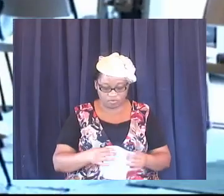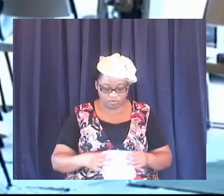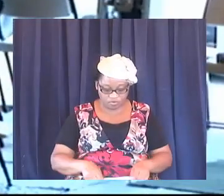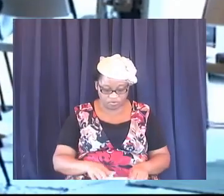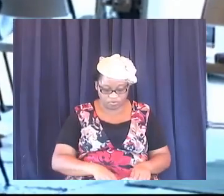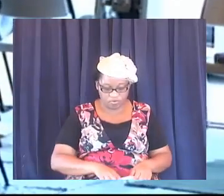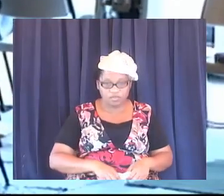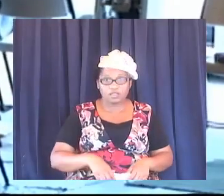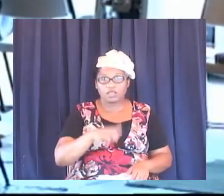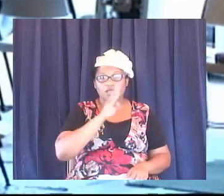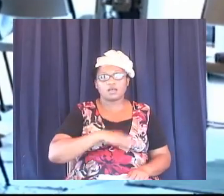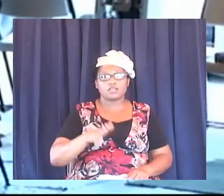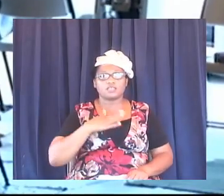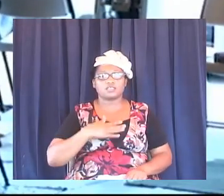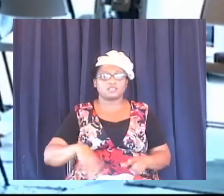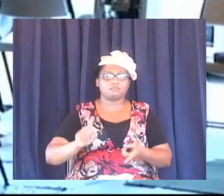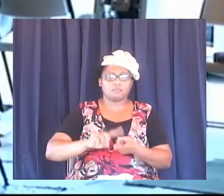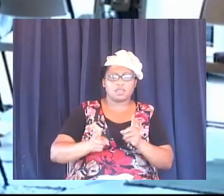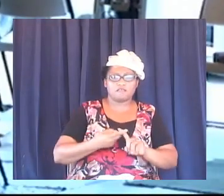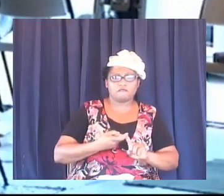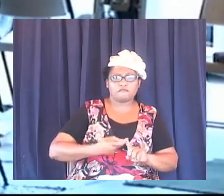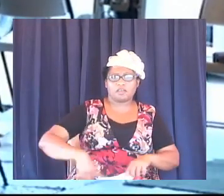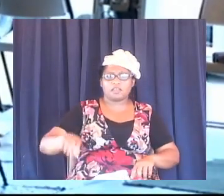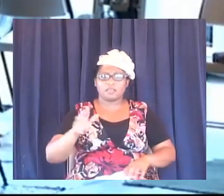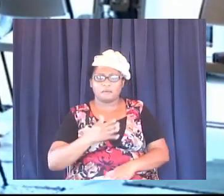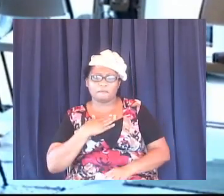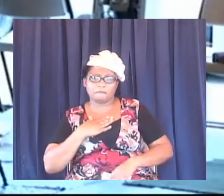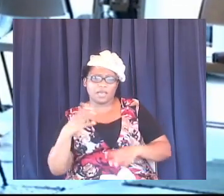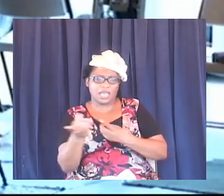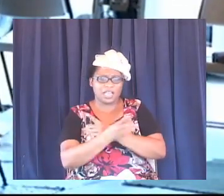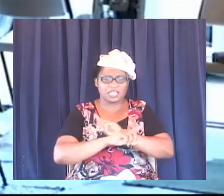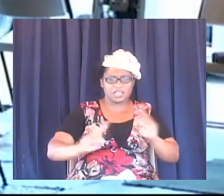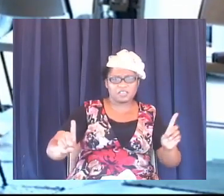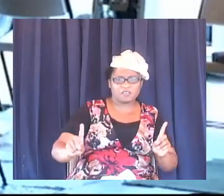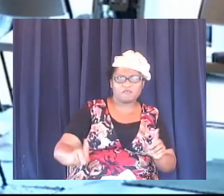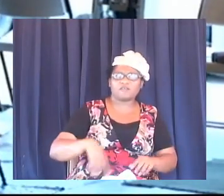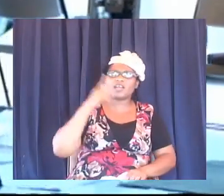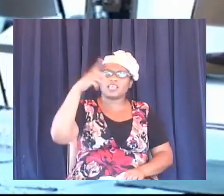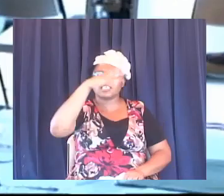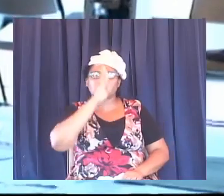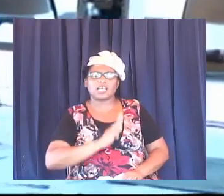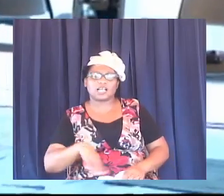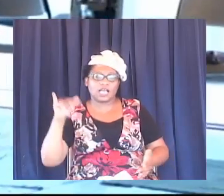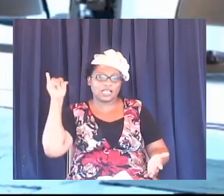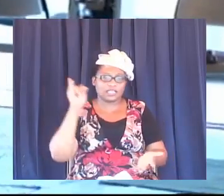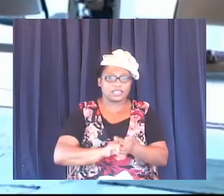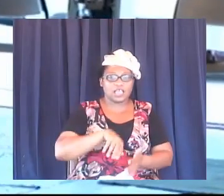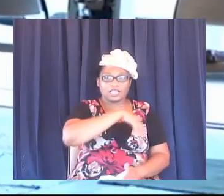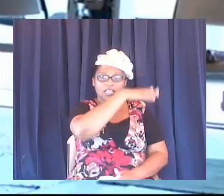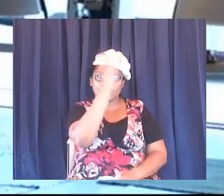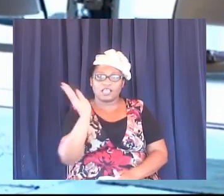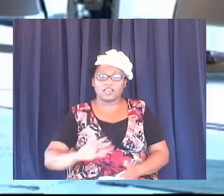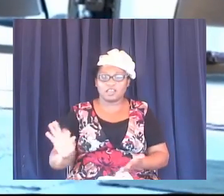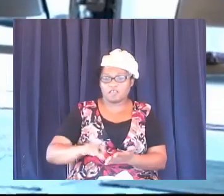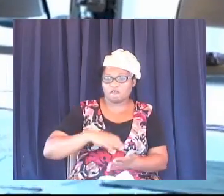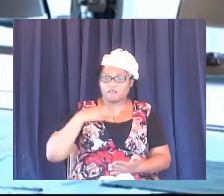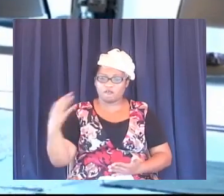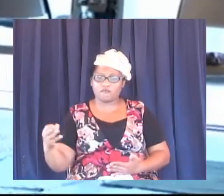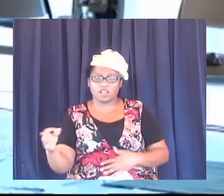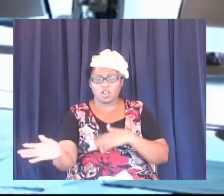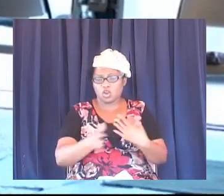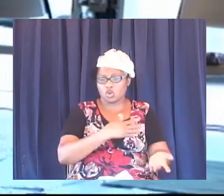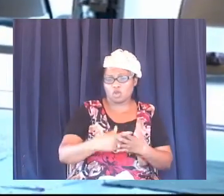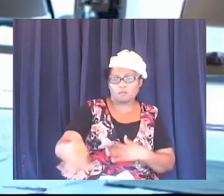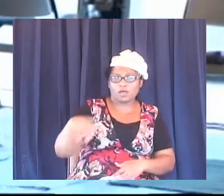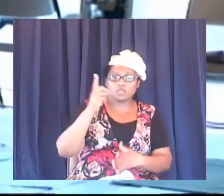He's my deliverer. That's right. He's a God that never fails. No matter what you go through, and I have experienced it, no matter what